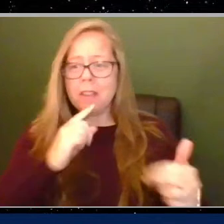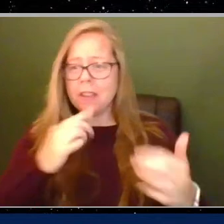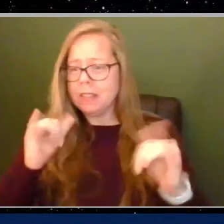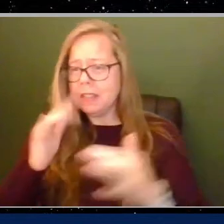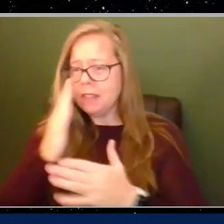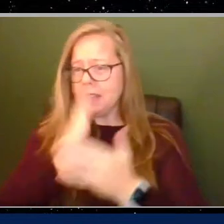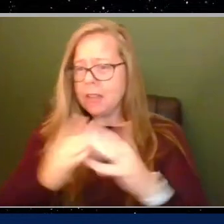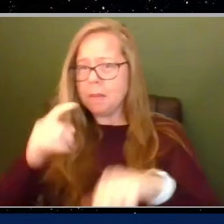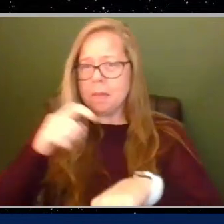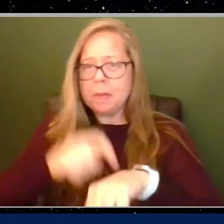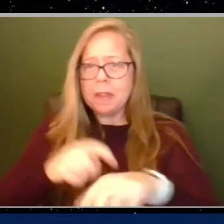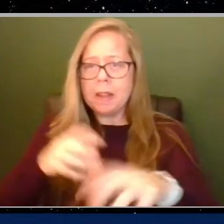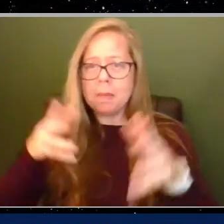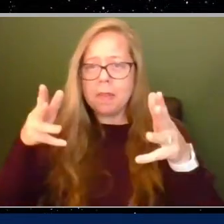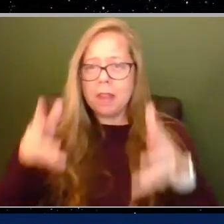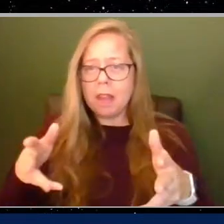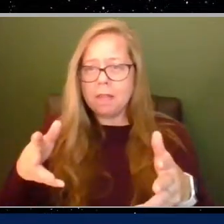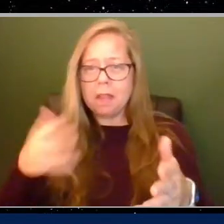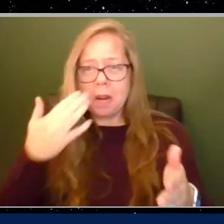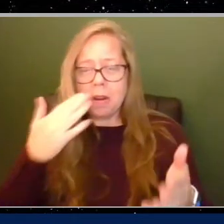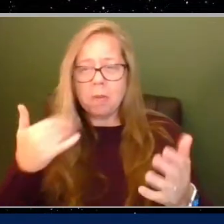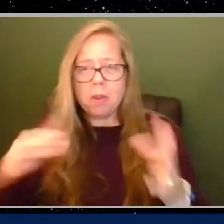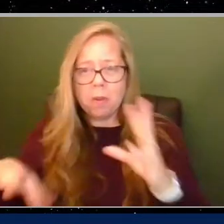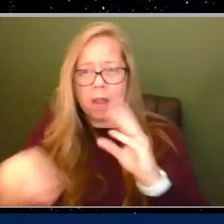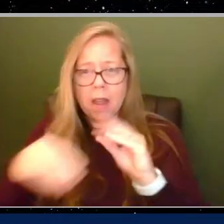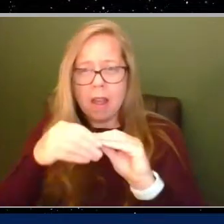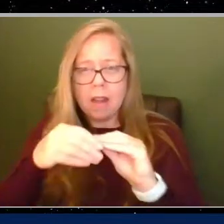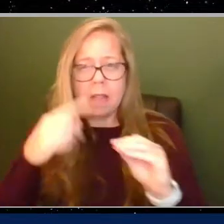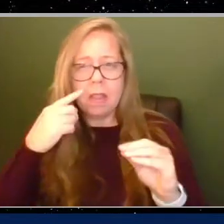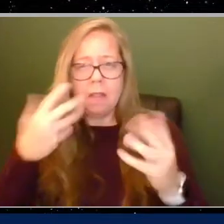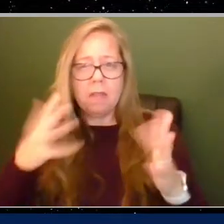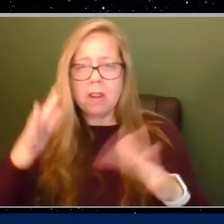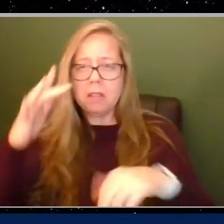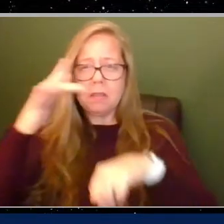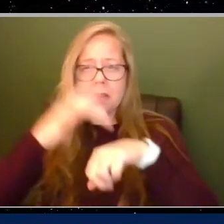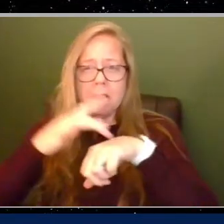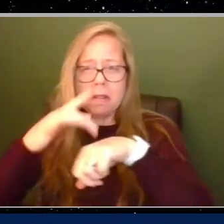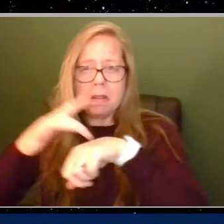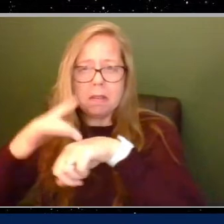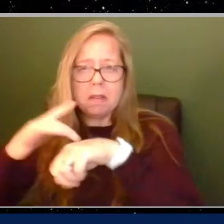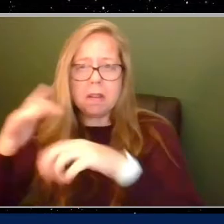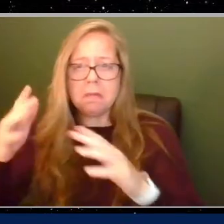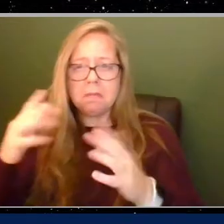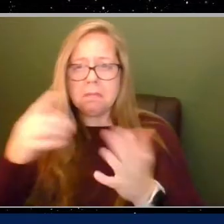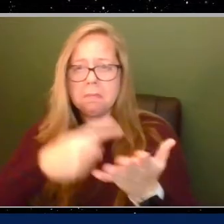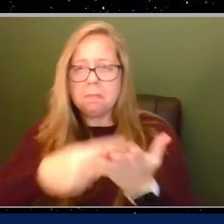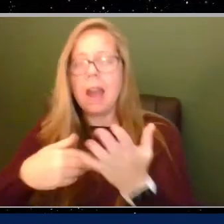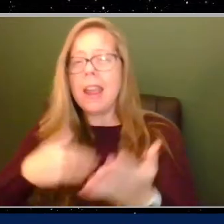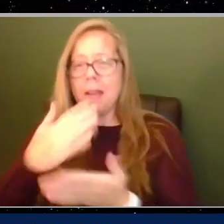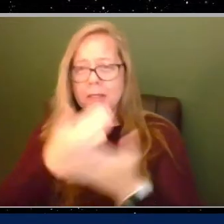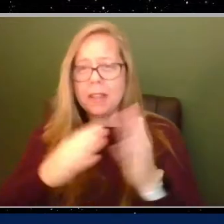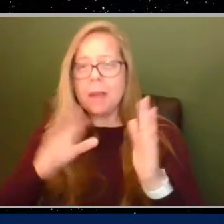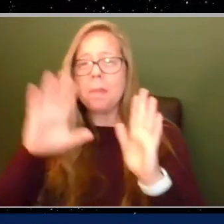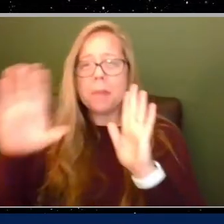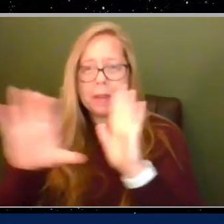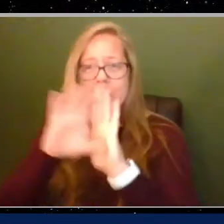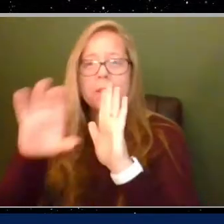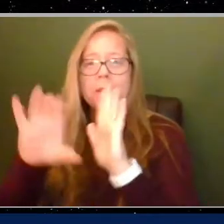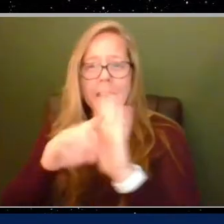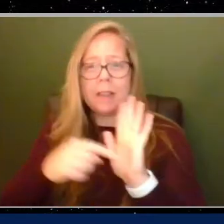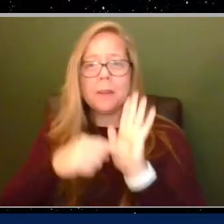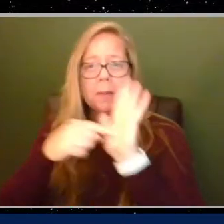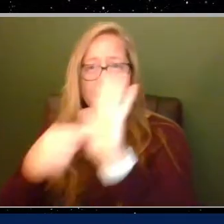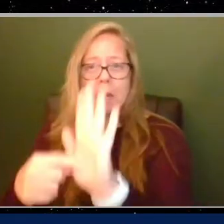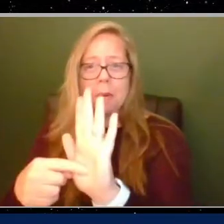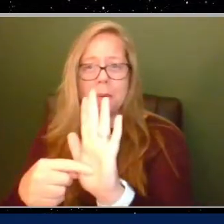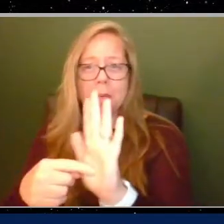we have a couple other things we want to talk through, did I cover most of the things? I know I have a couple more images here that I can share, or what do you want me to talk